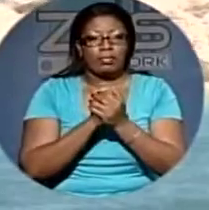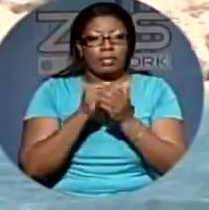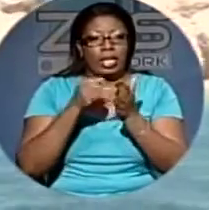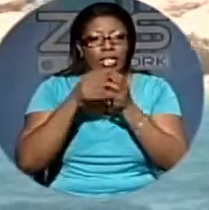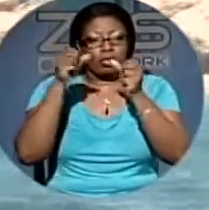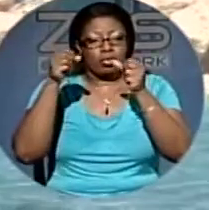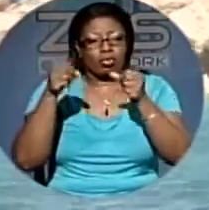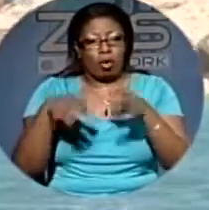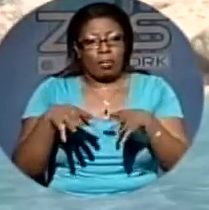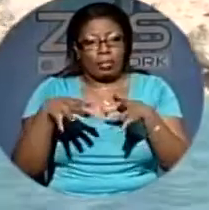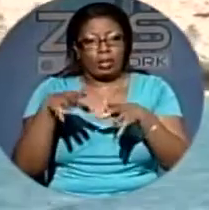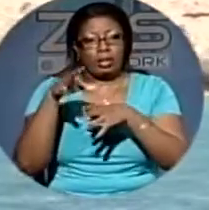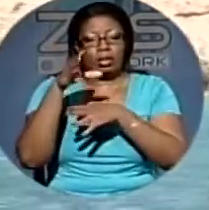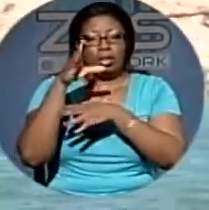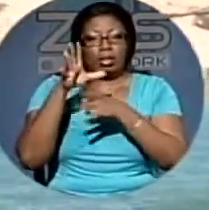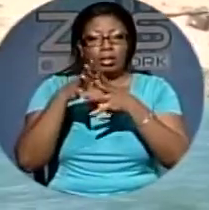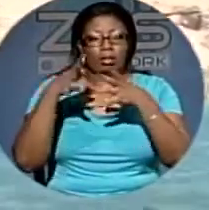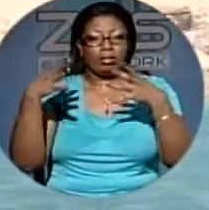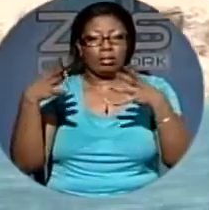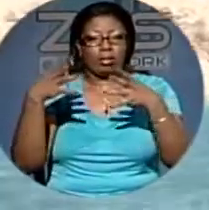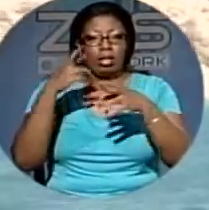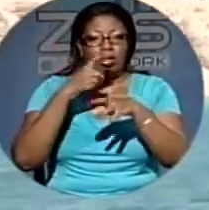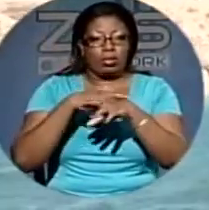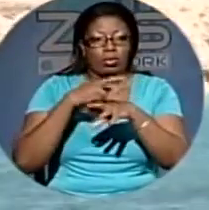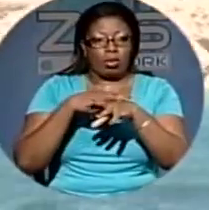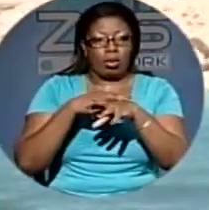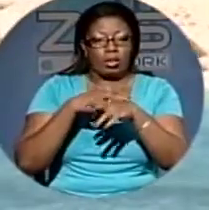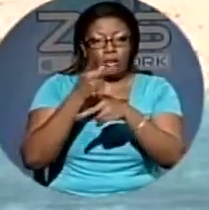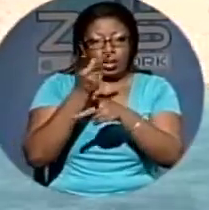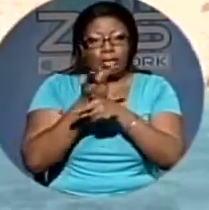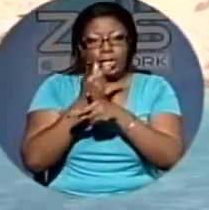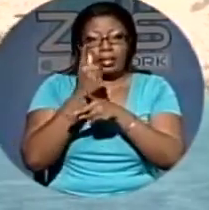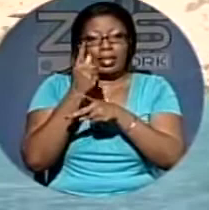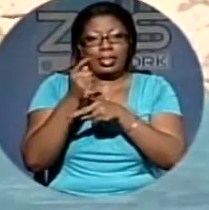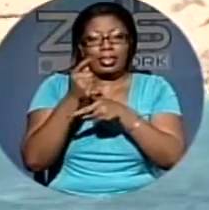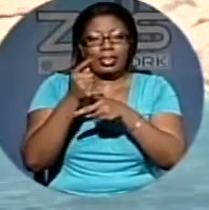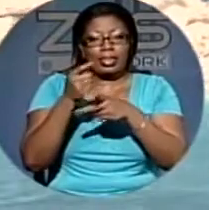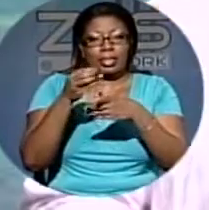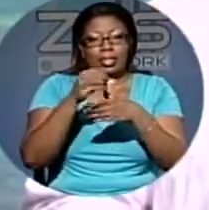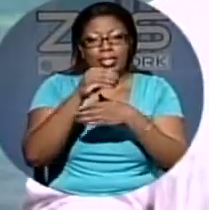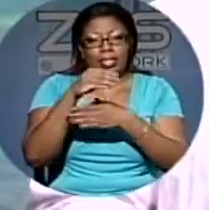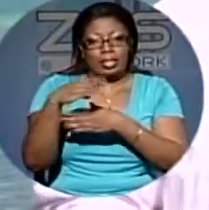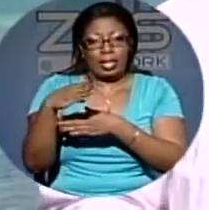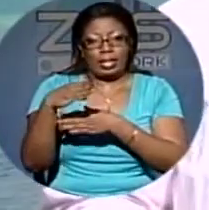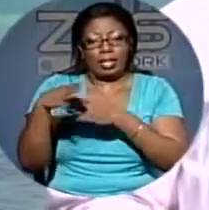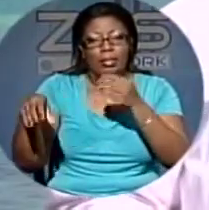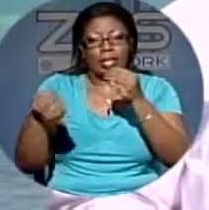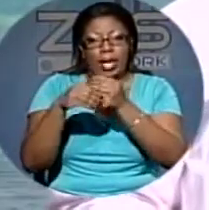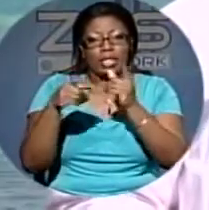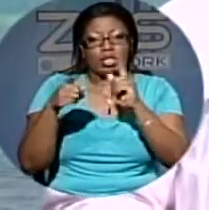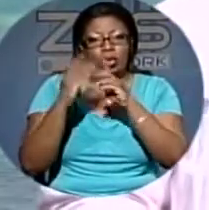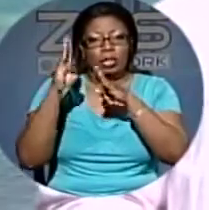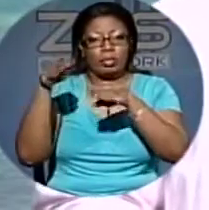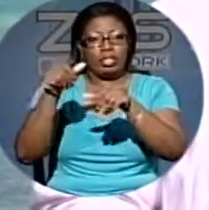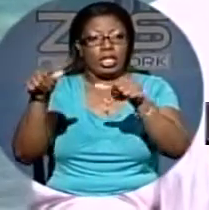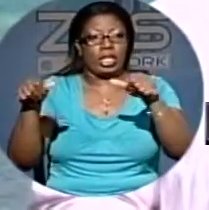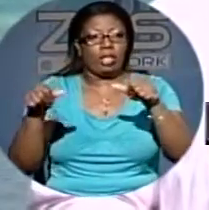well-finned shape so that it can retain the sand that will be added to the beach area. During